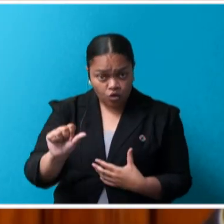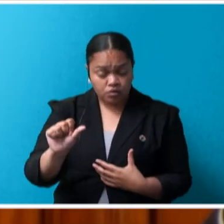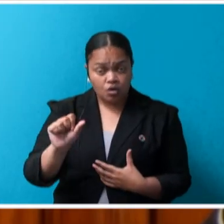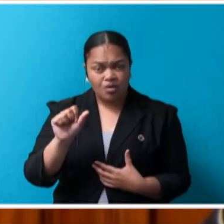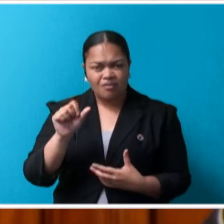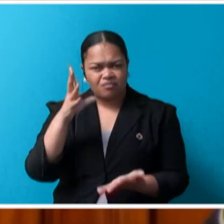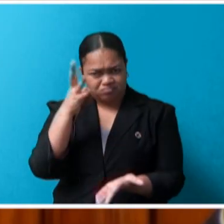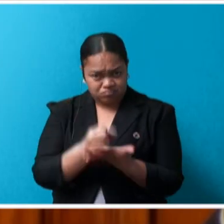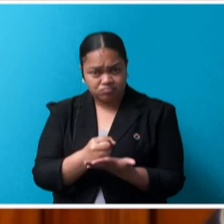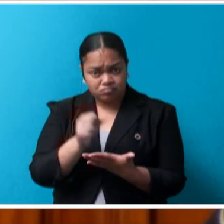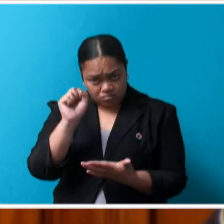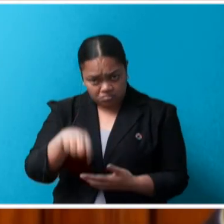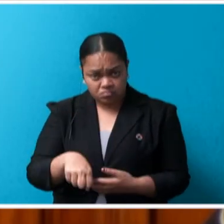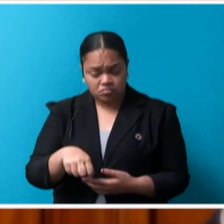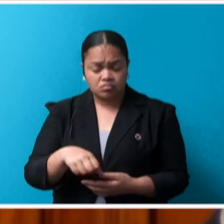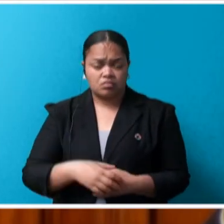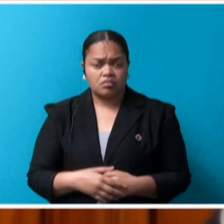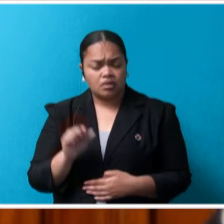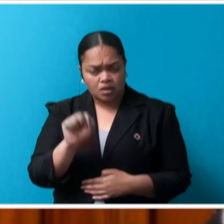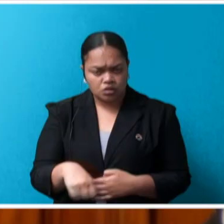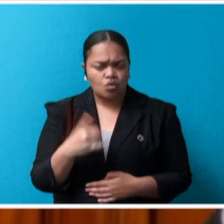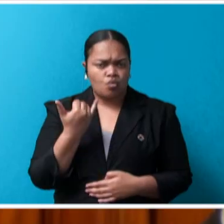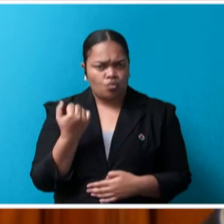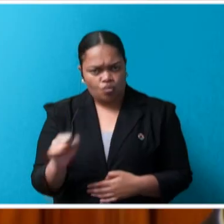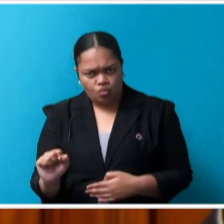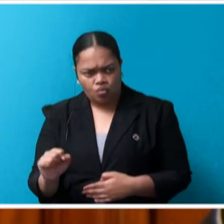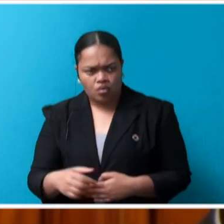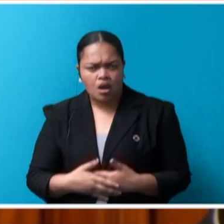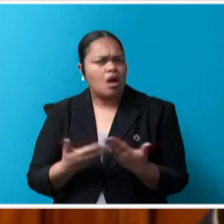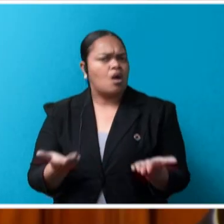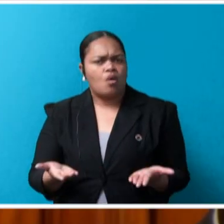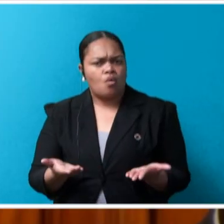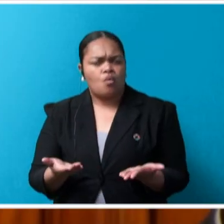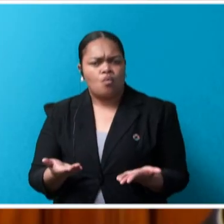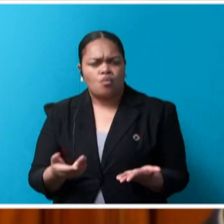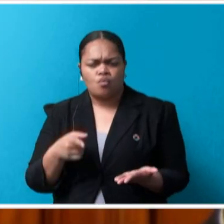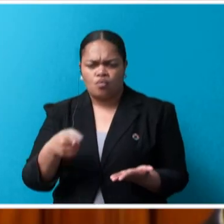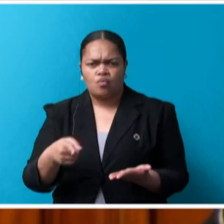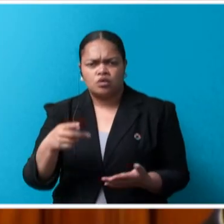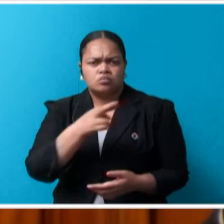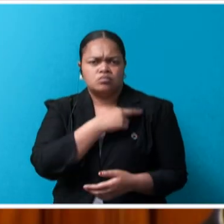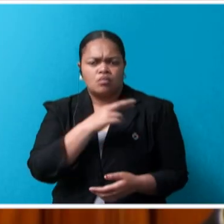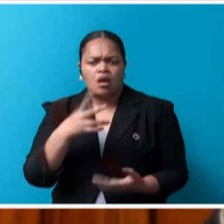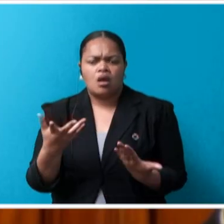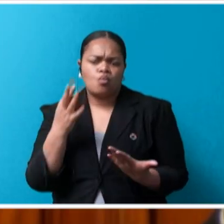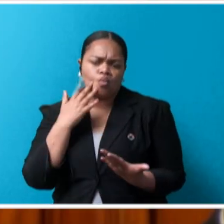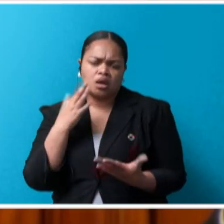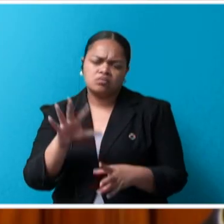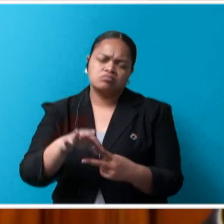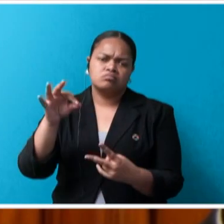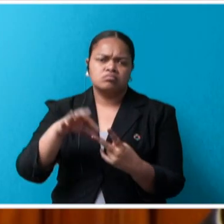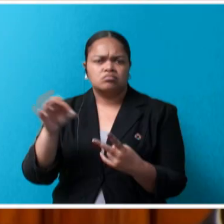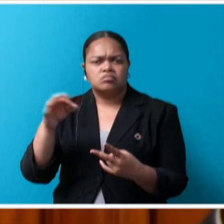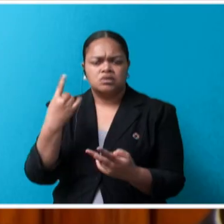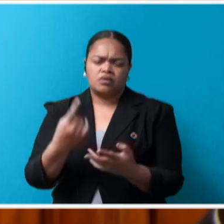was followed during the restructure? How was the consultant responsible for restructuring appointed,